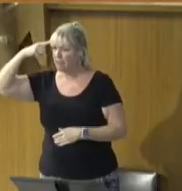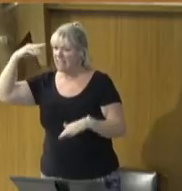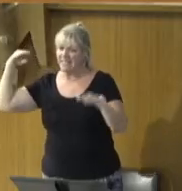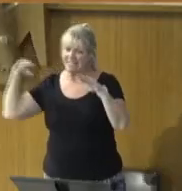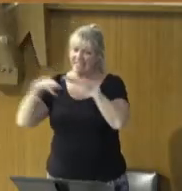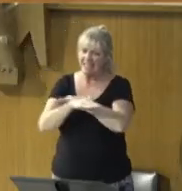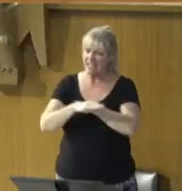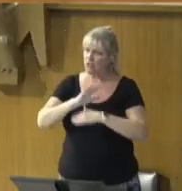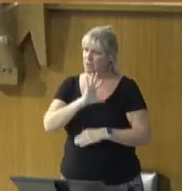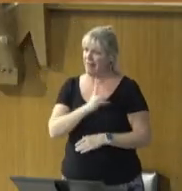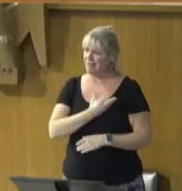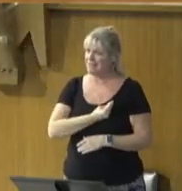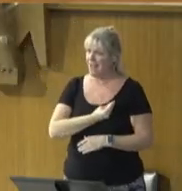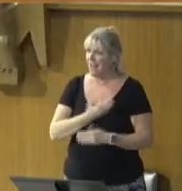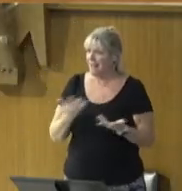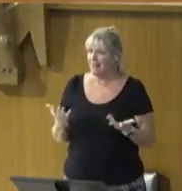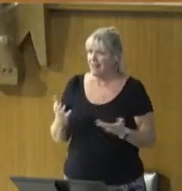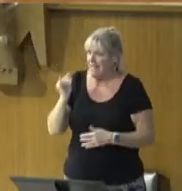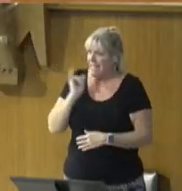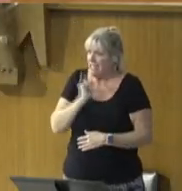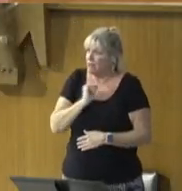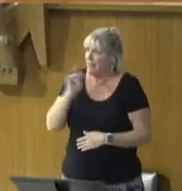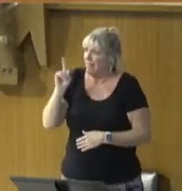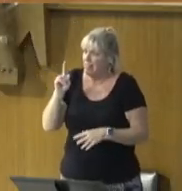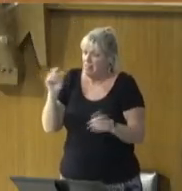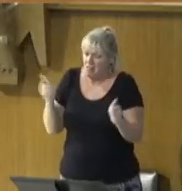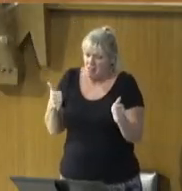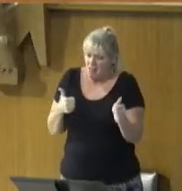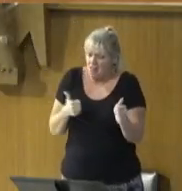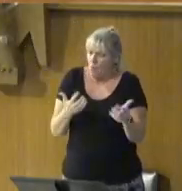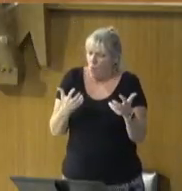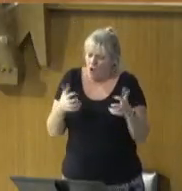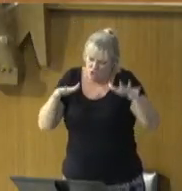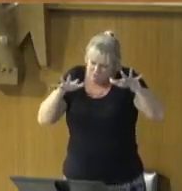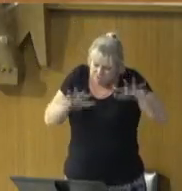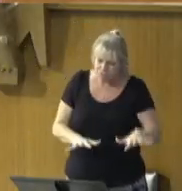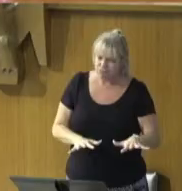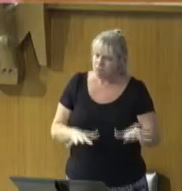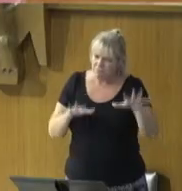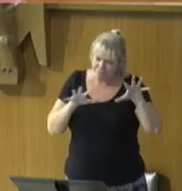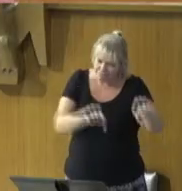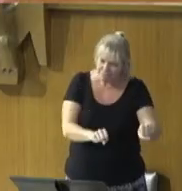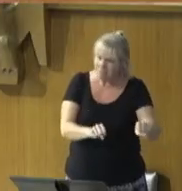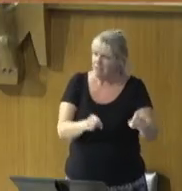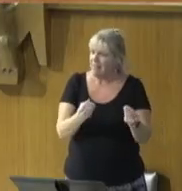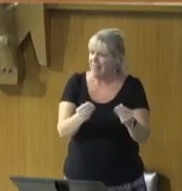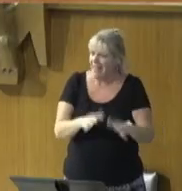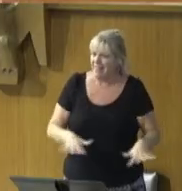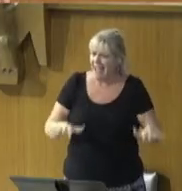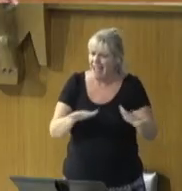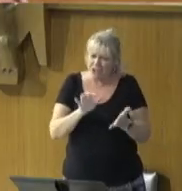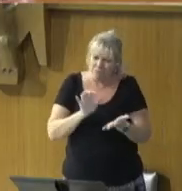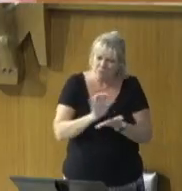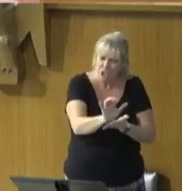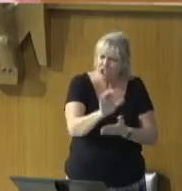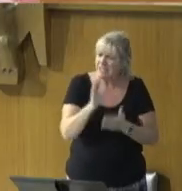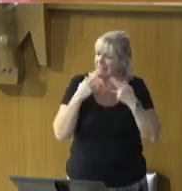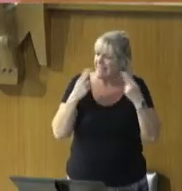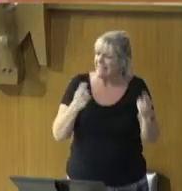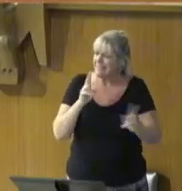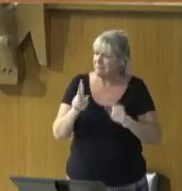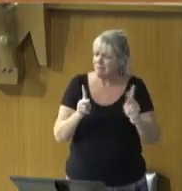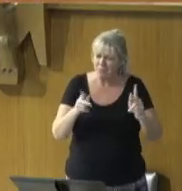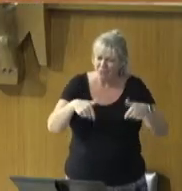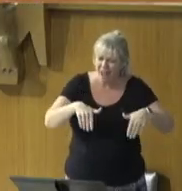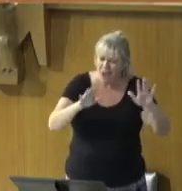Palestine and how they have pursued policy of settlement occupying Palestine and pushing innocent people out of their